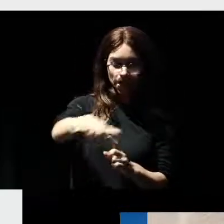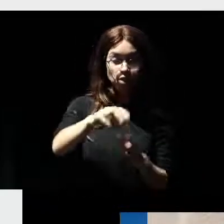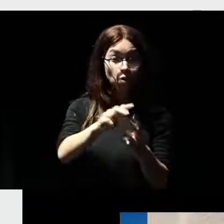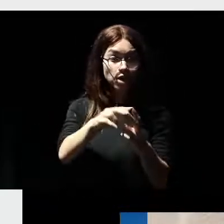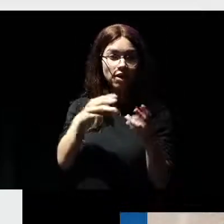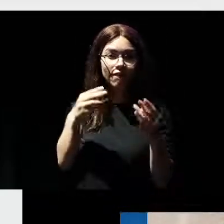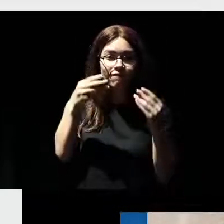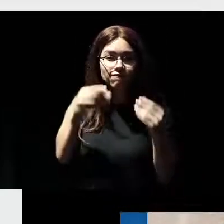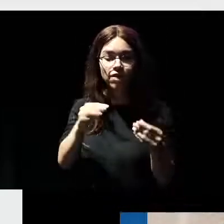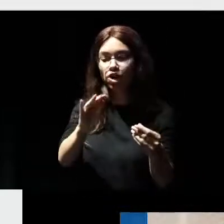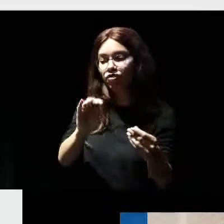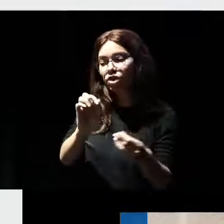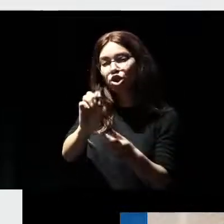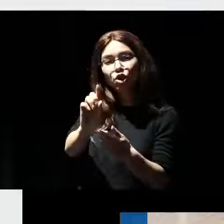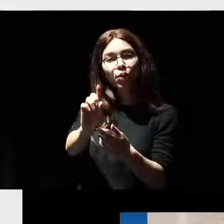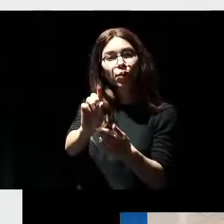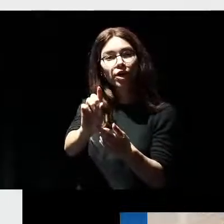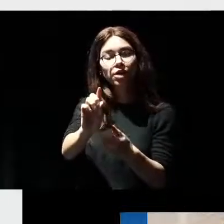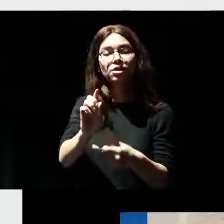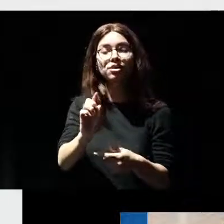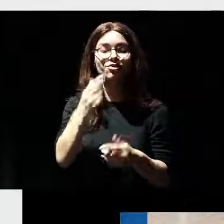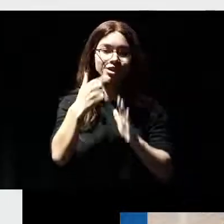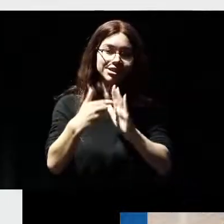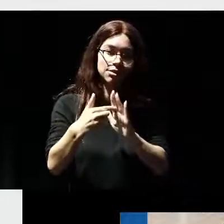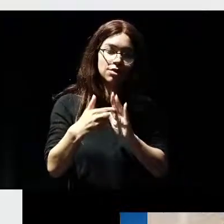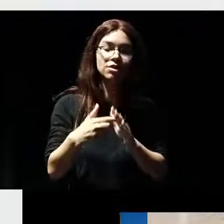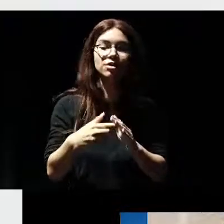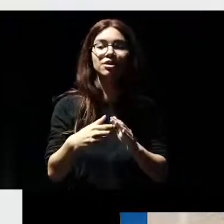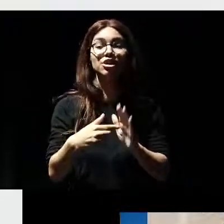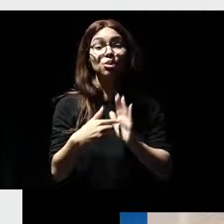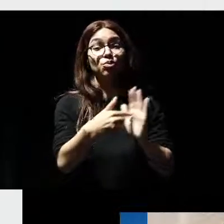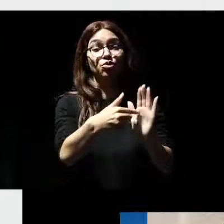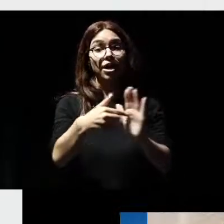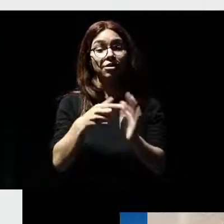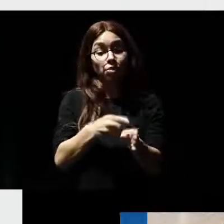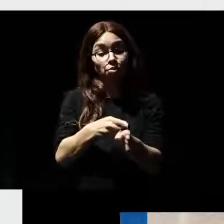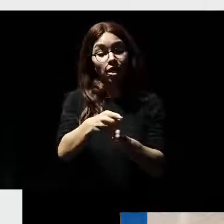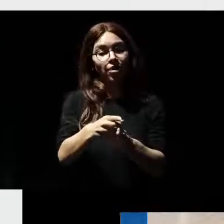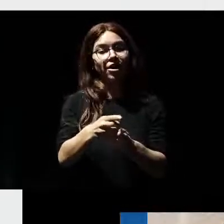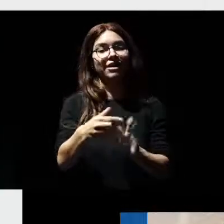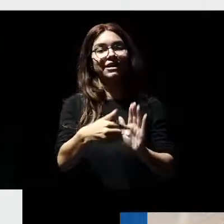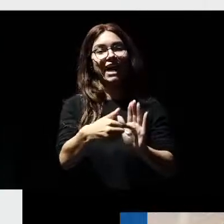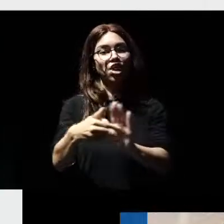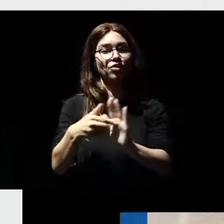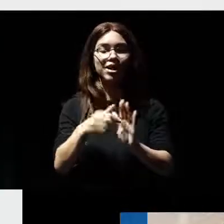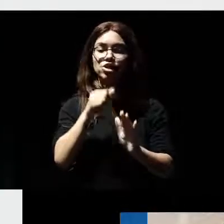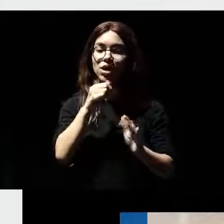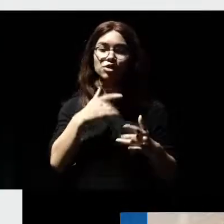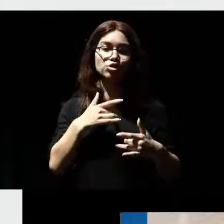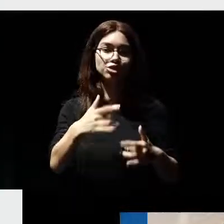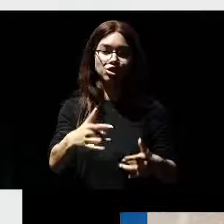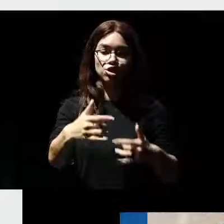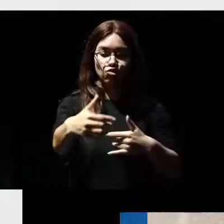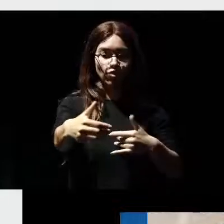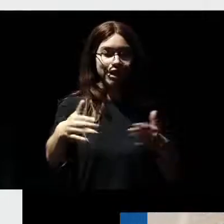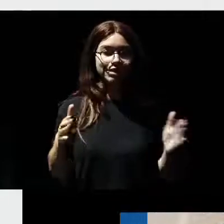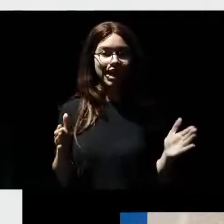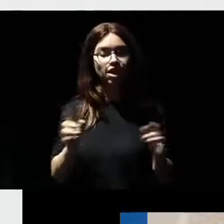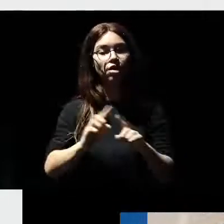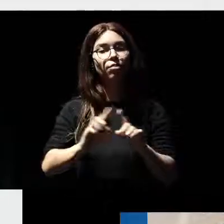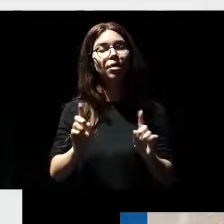fluidness. The primary gallery is not a rectangular, a traditional rectangular gallery, but